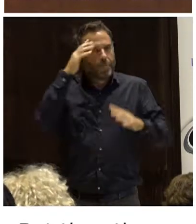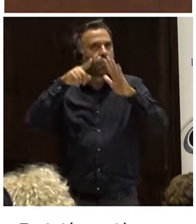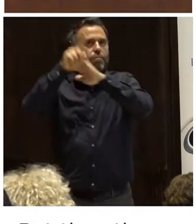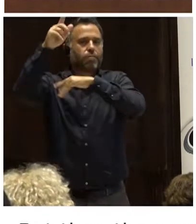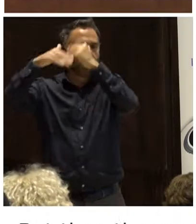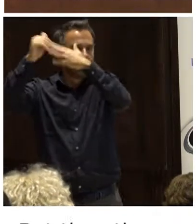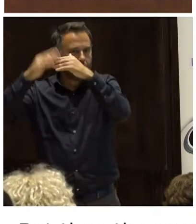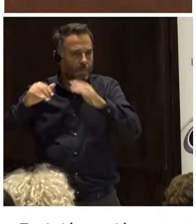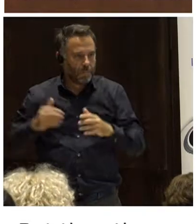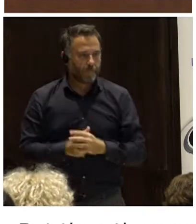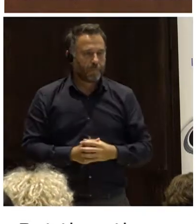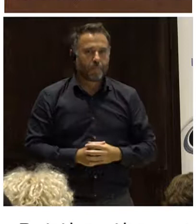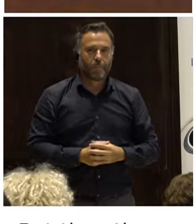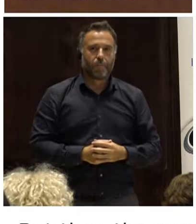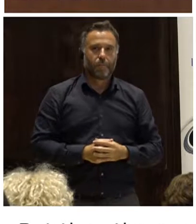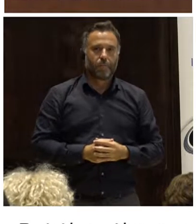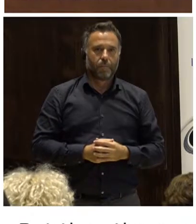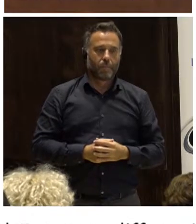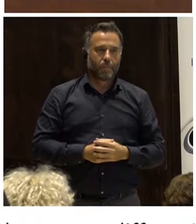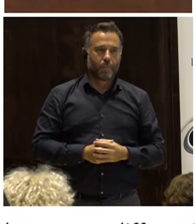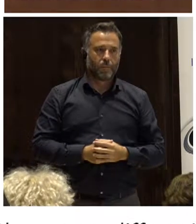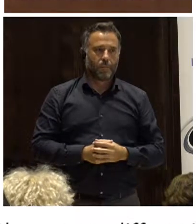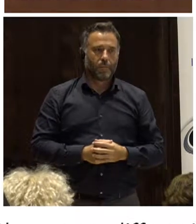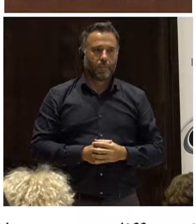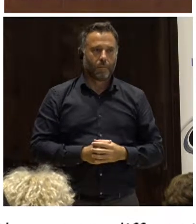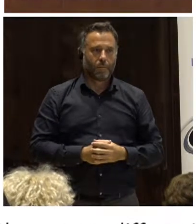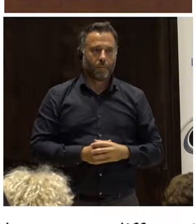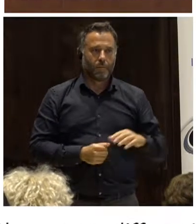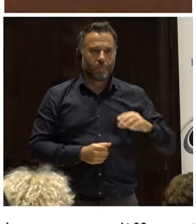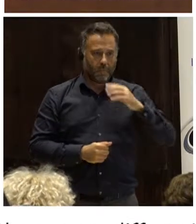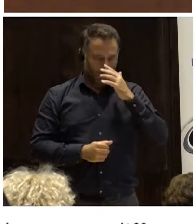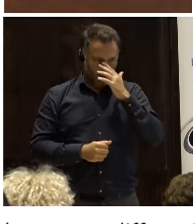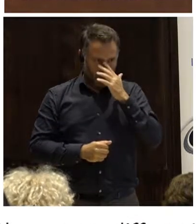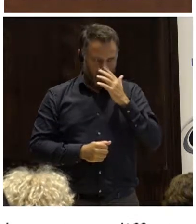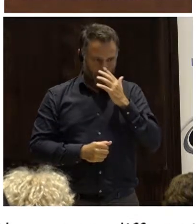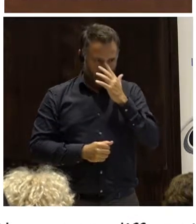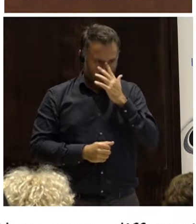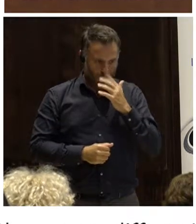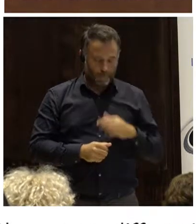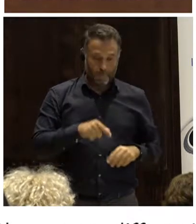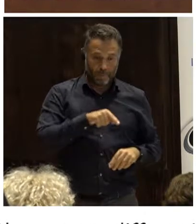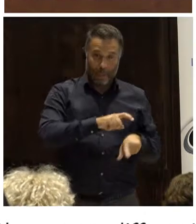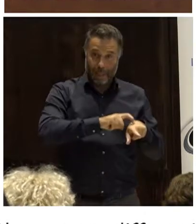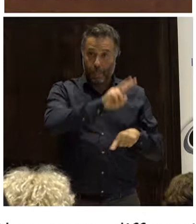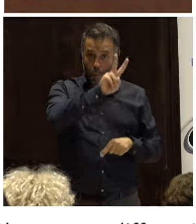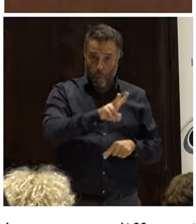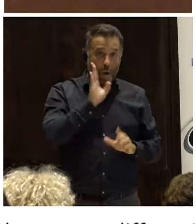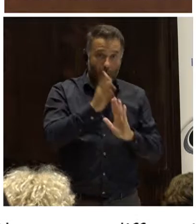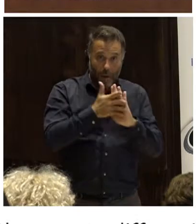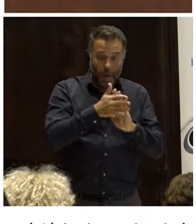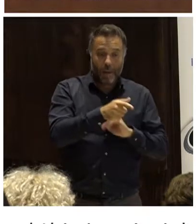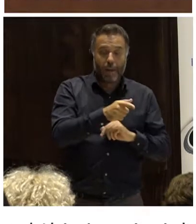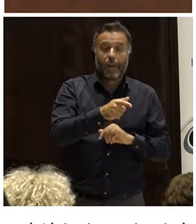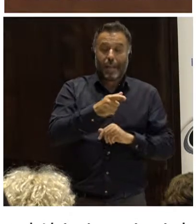could not be a play that children with motor impairment are deprived by, but I